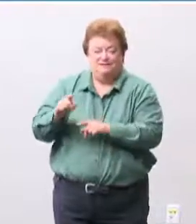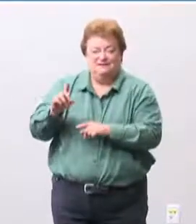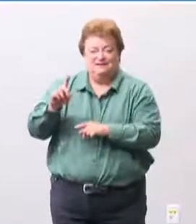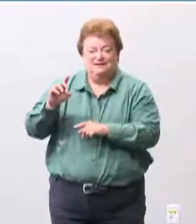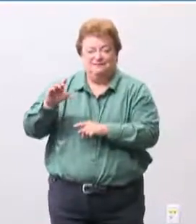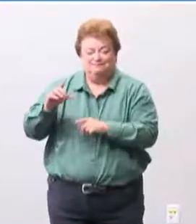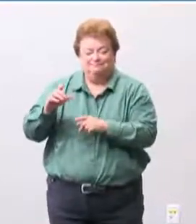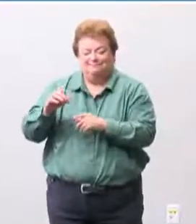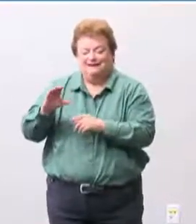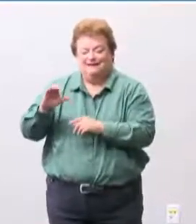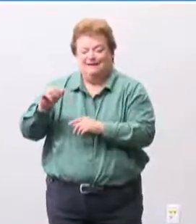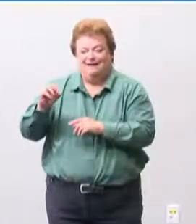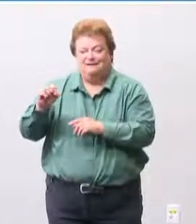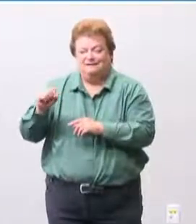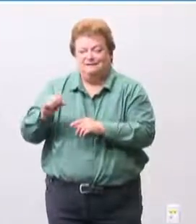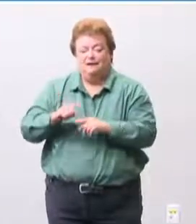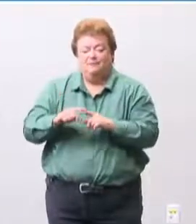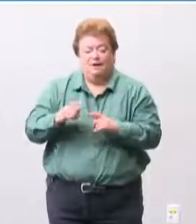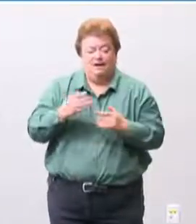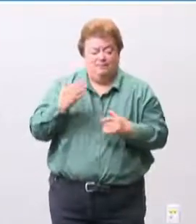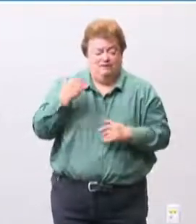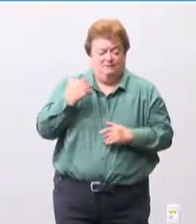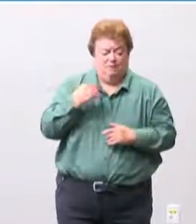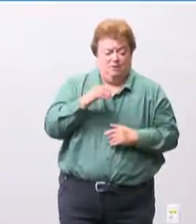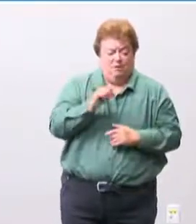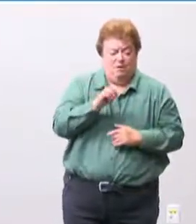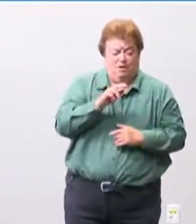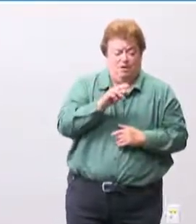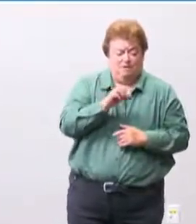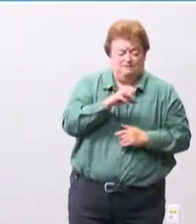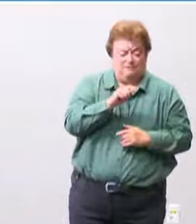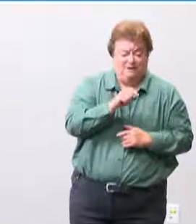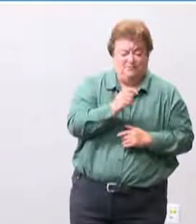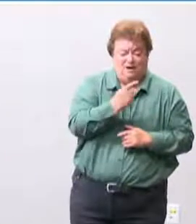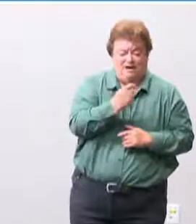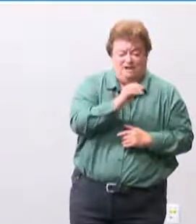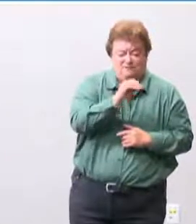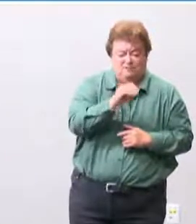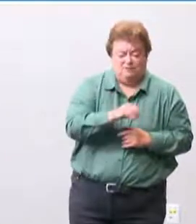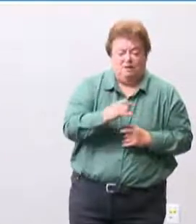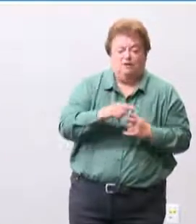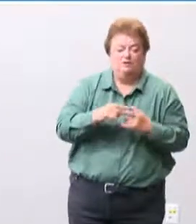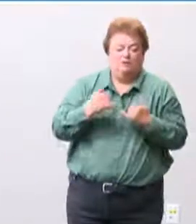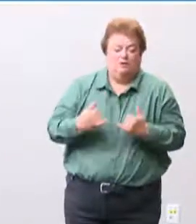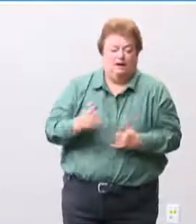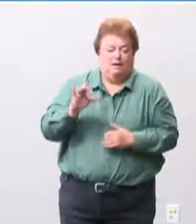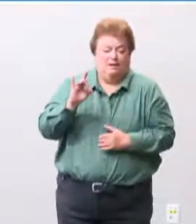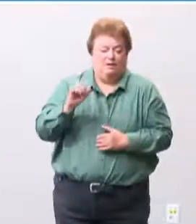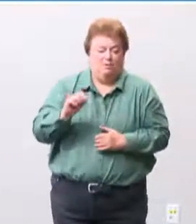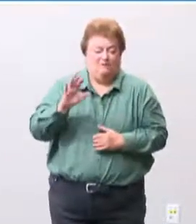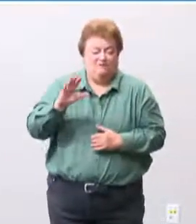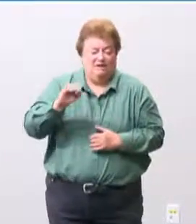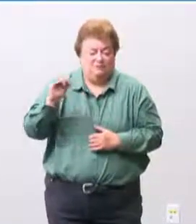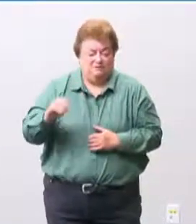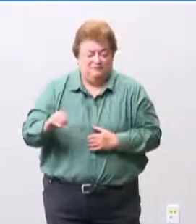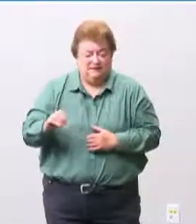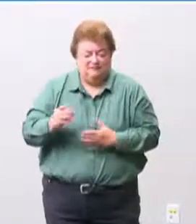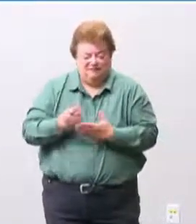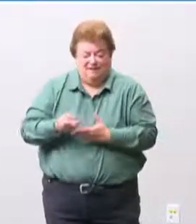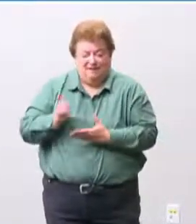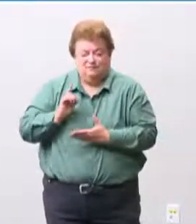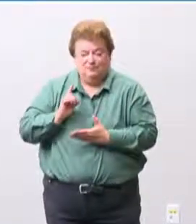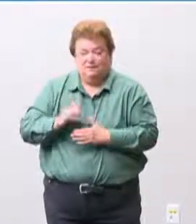has dropped from about 11% at the beginning of September down to about 8.5% at the end of last